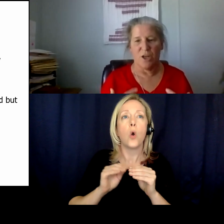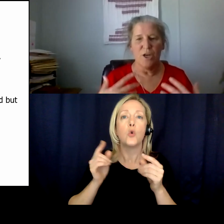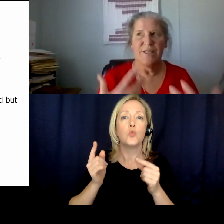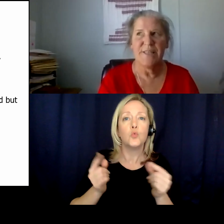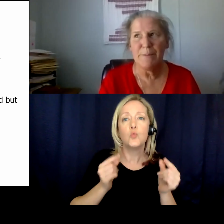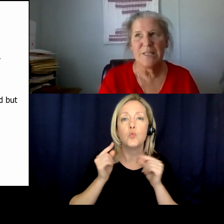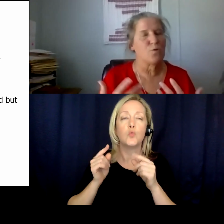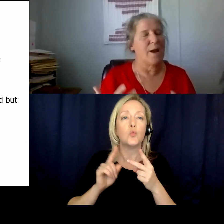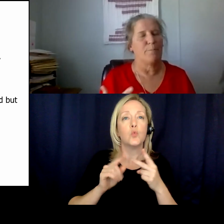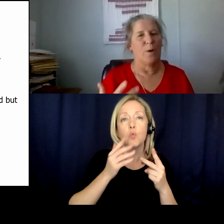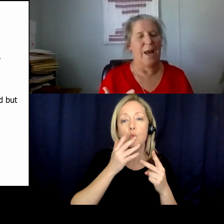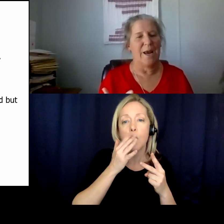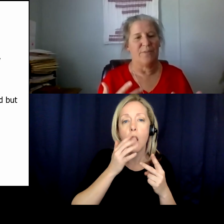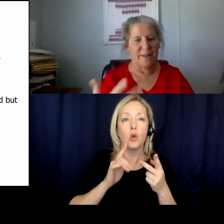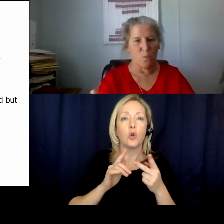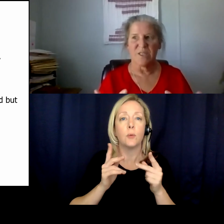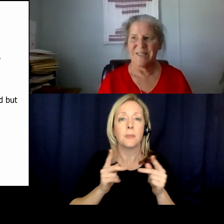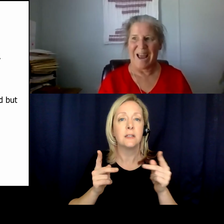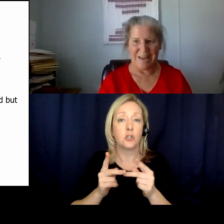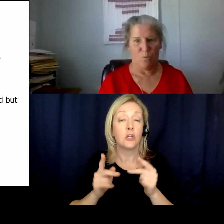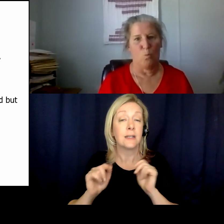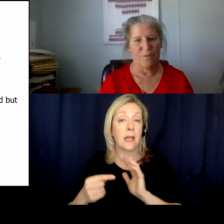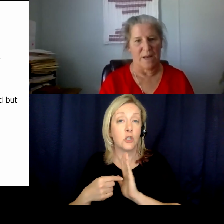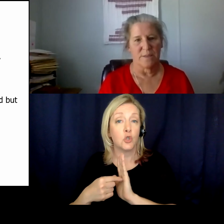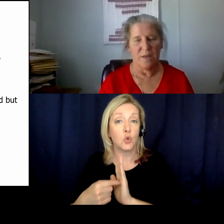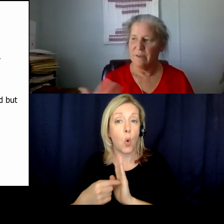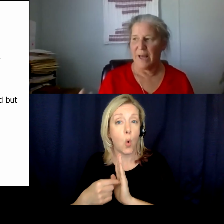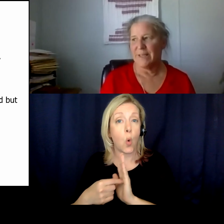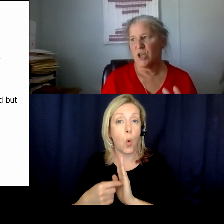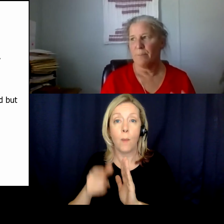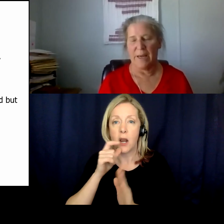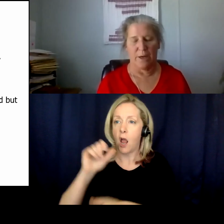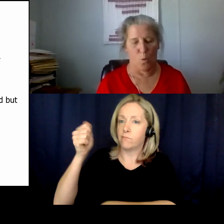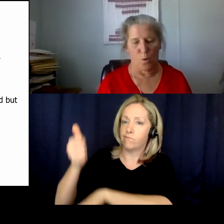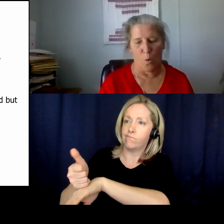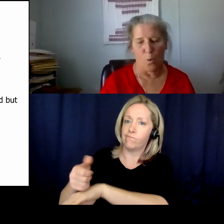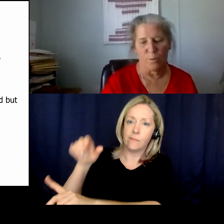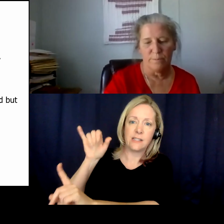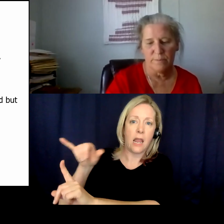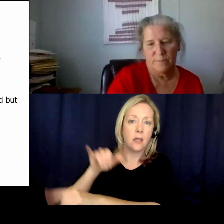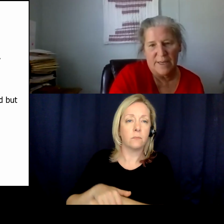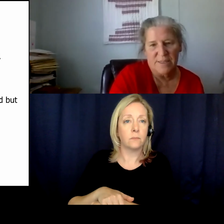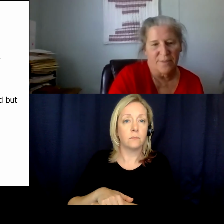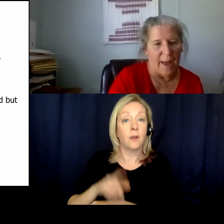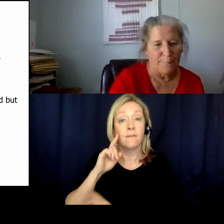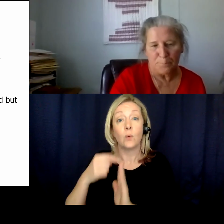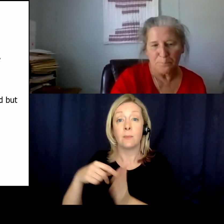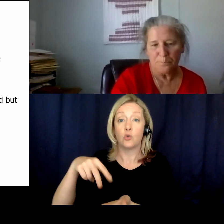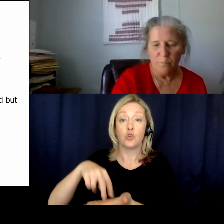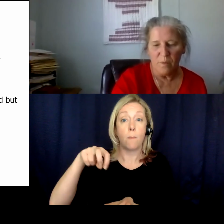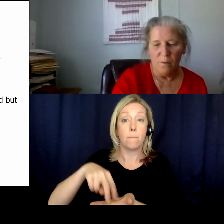we can demonstrate, but they don't stay with us, like jumping or things like